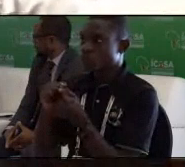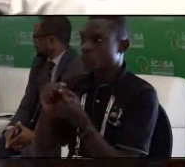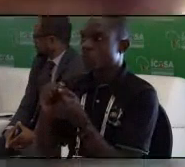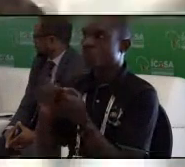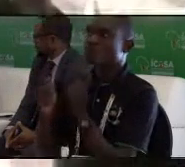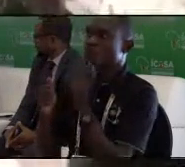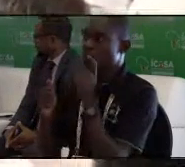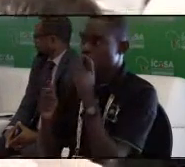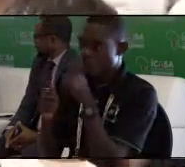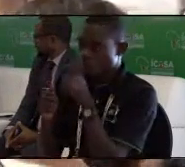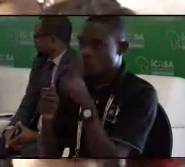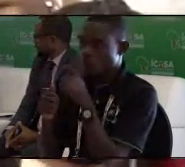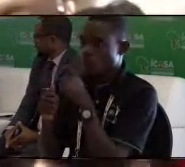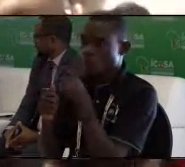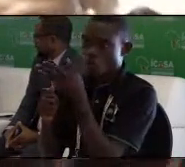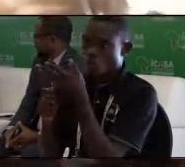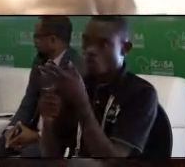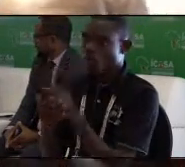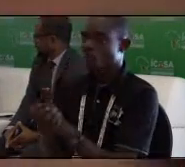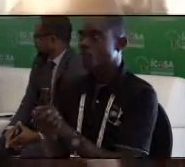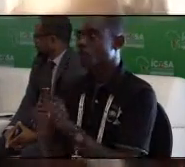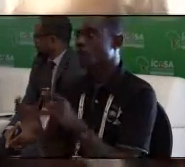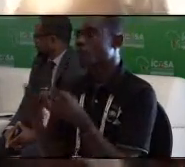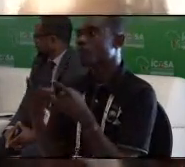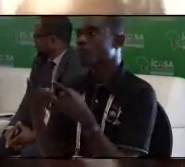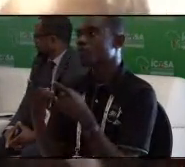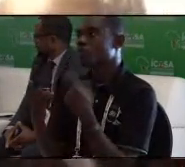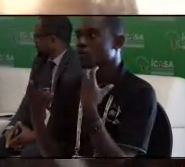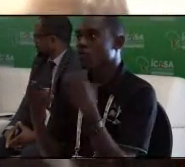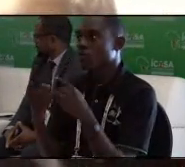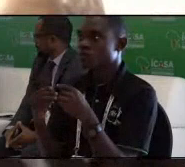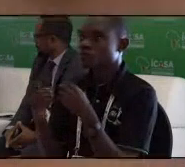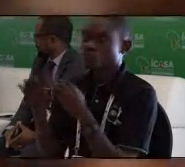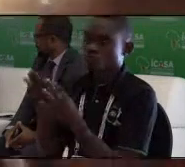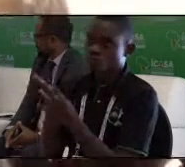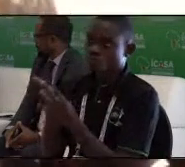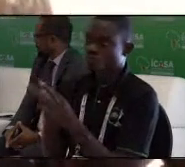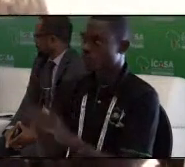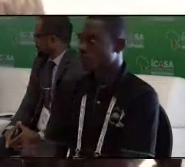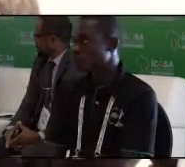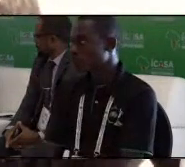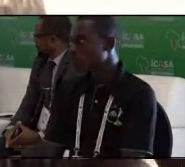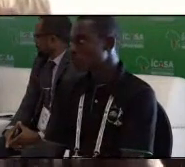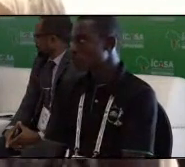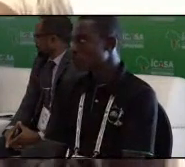and registration issues with regards to blood-based products, and how has that been handled in Uganda?